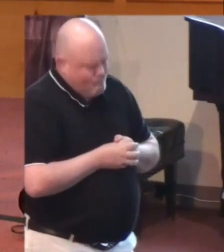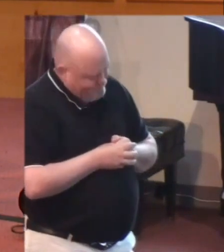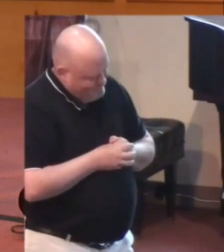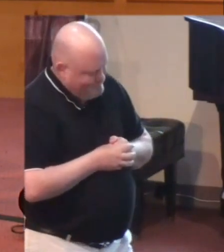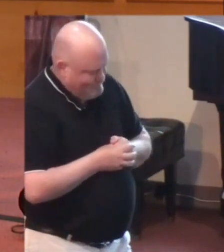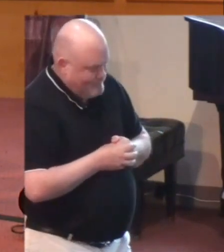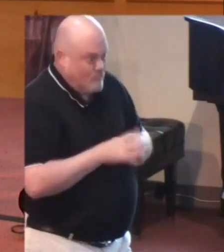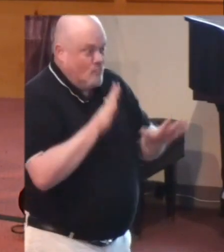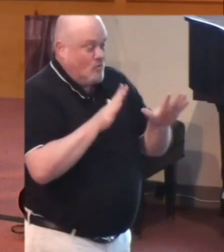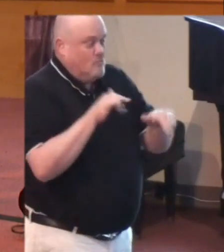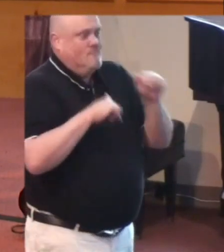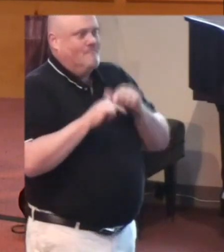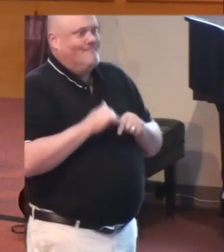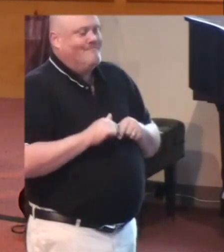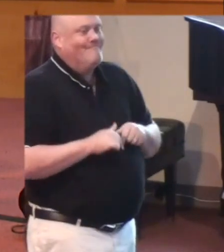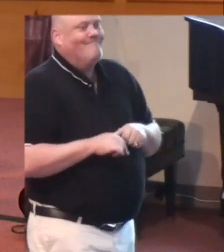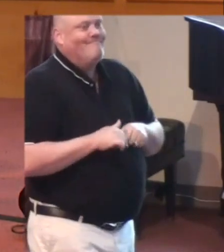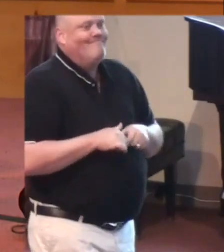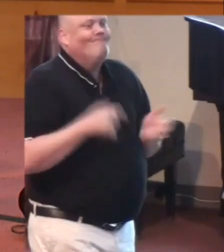Wait, wrong song.